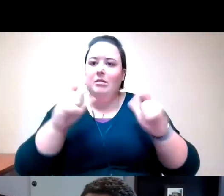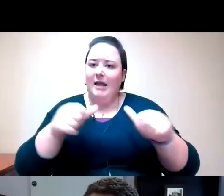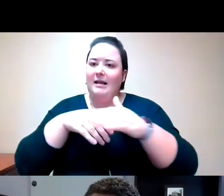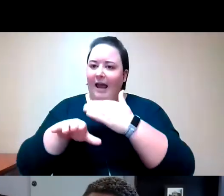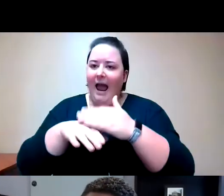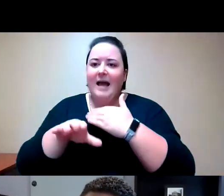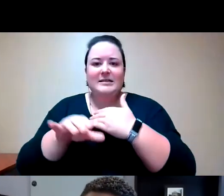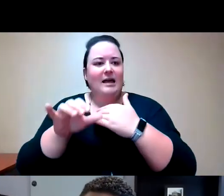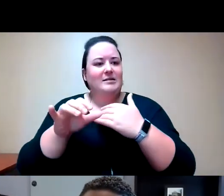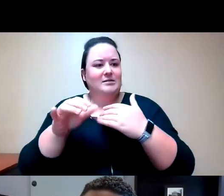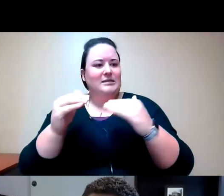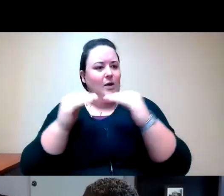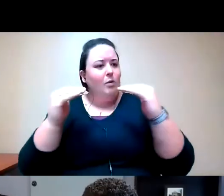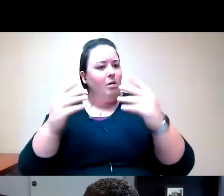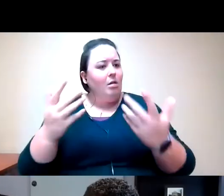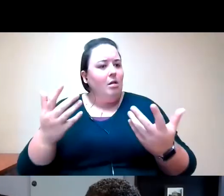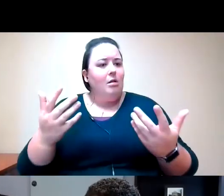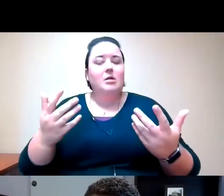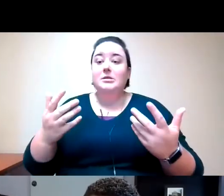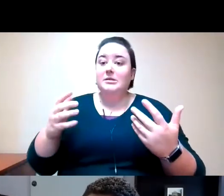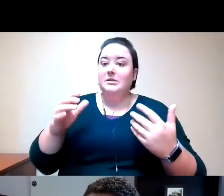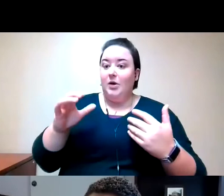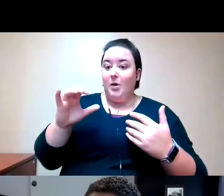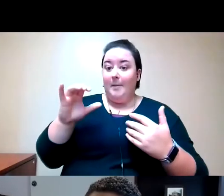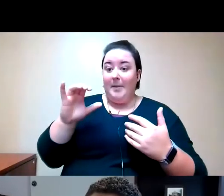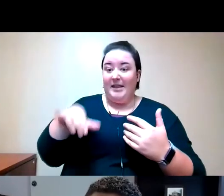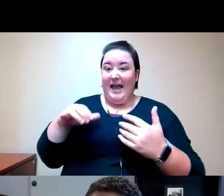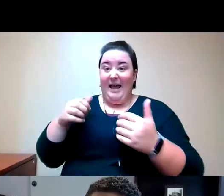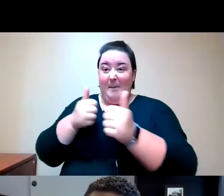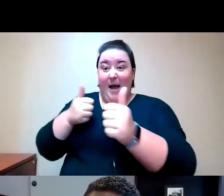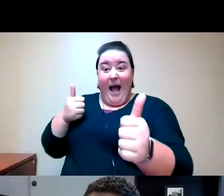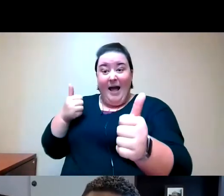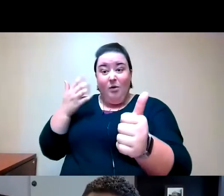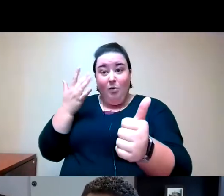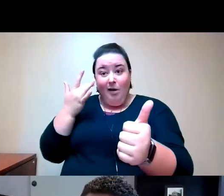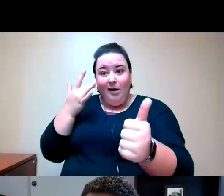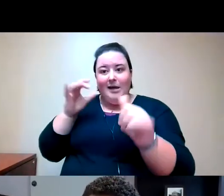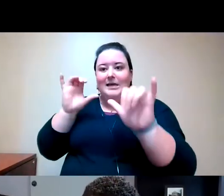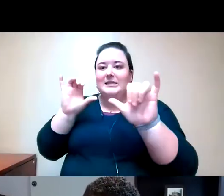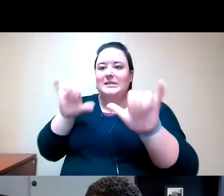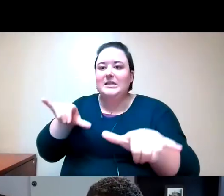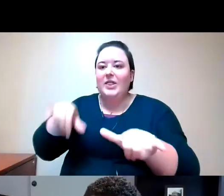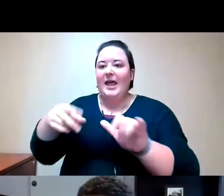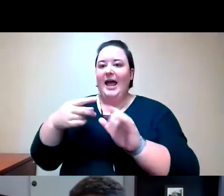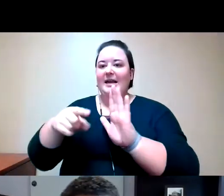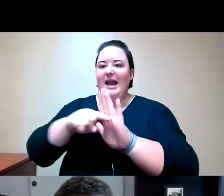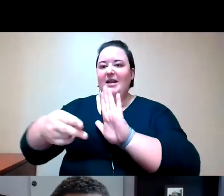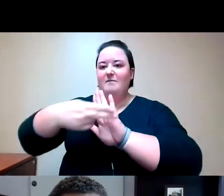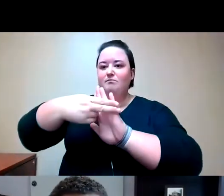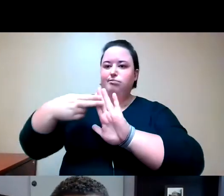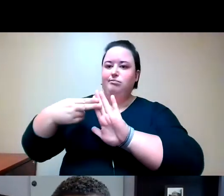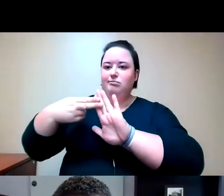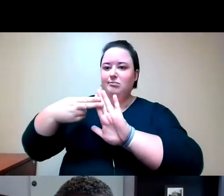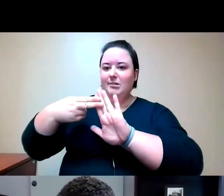something that we should be striving to do. But the reason that we're not quite there is because we still have this stigma, this cloud that exists